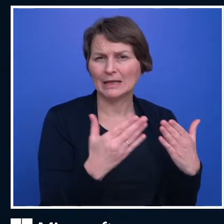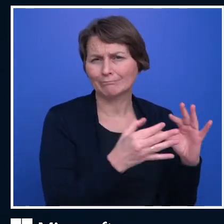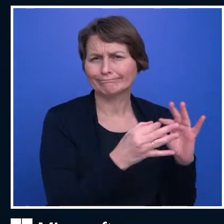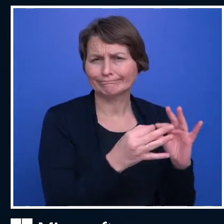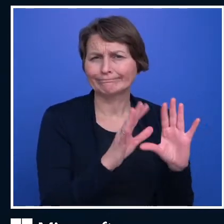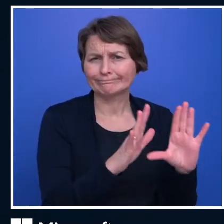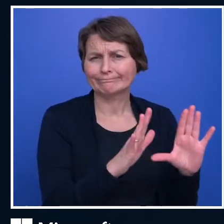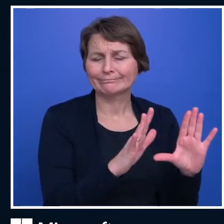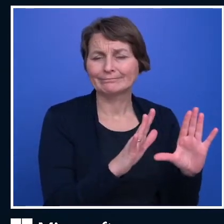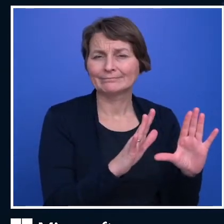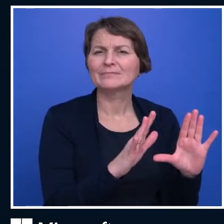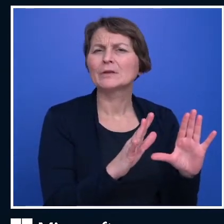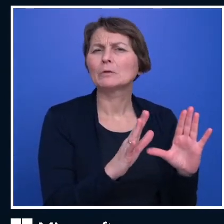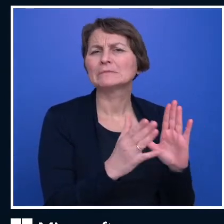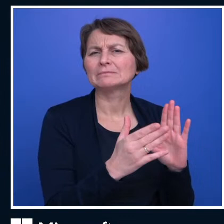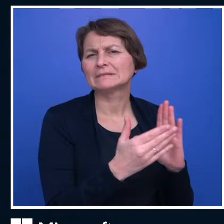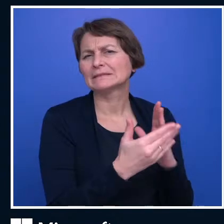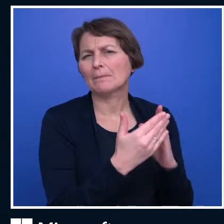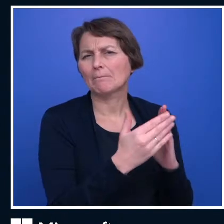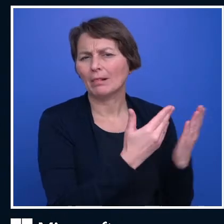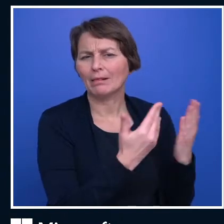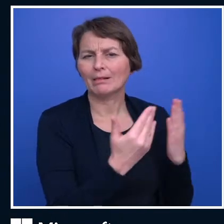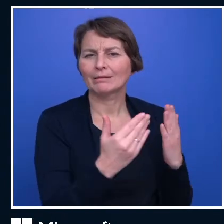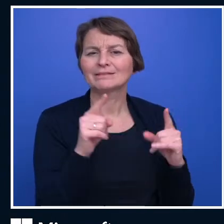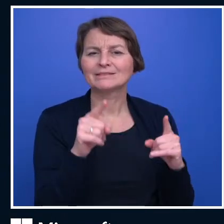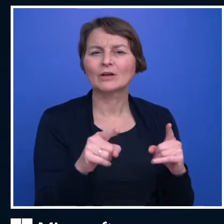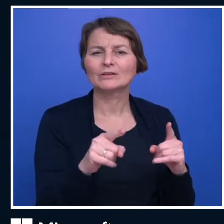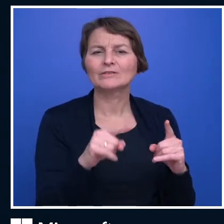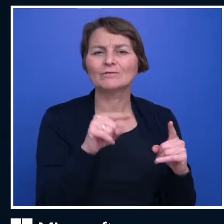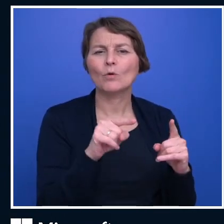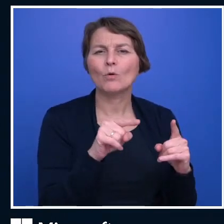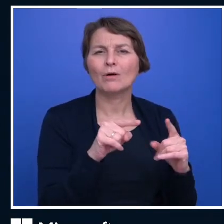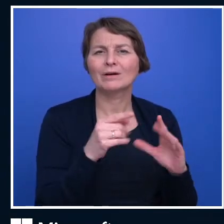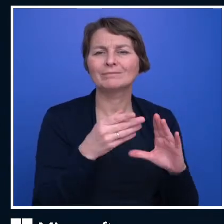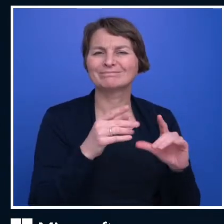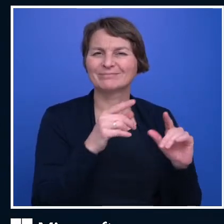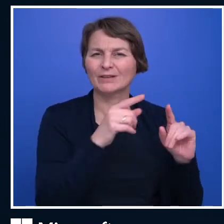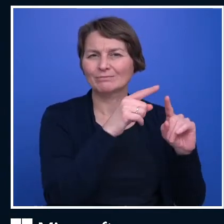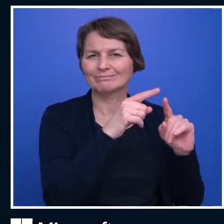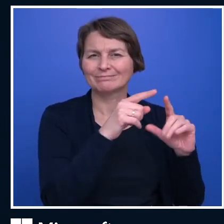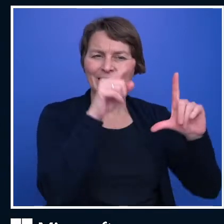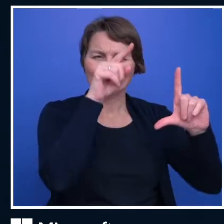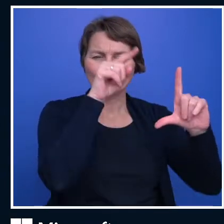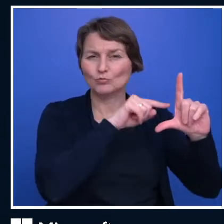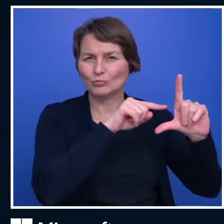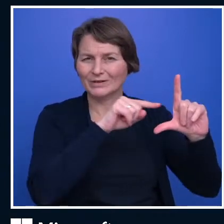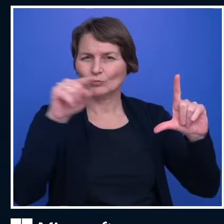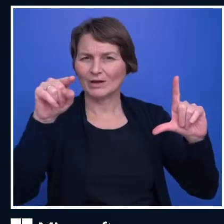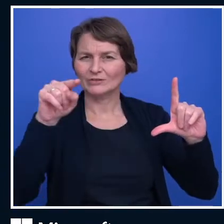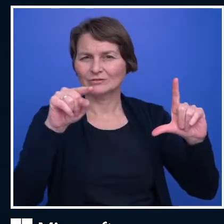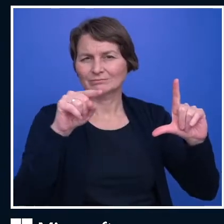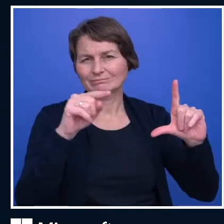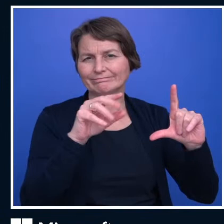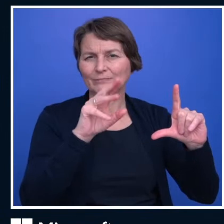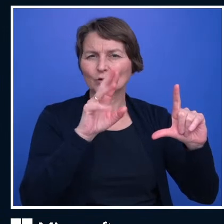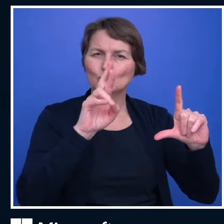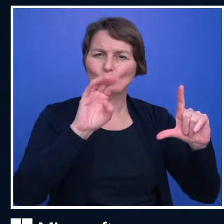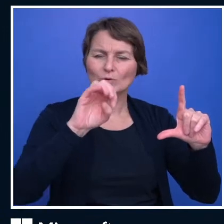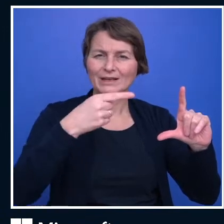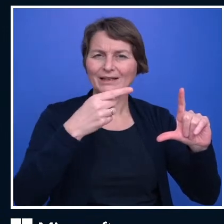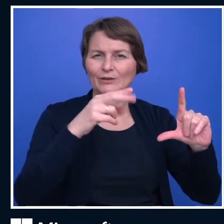a simple logistic regression model from scikit-learn. I'll then specify demographic